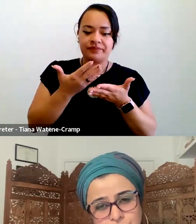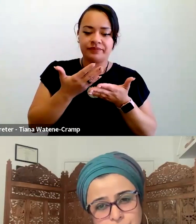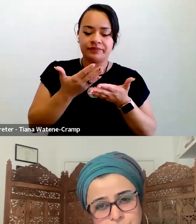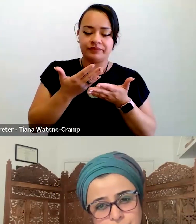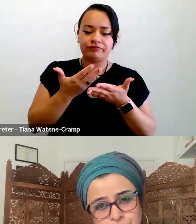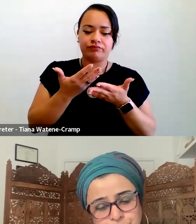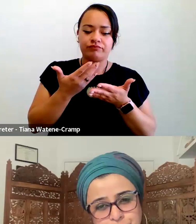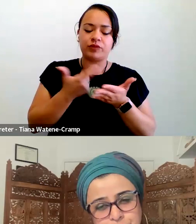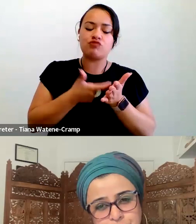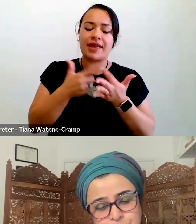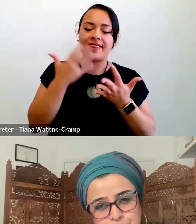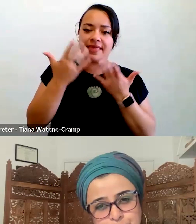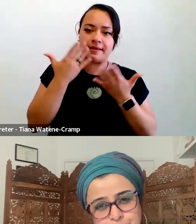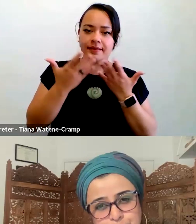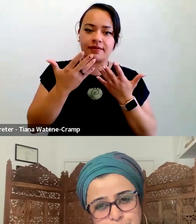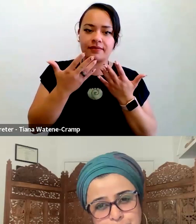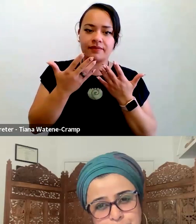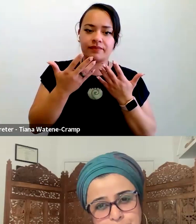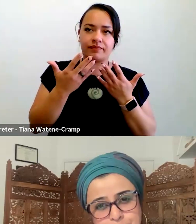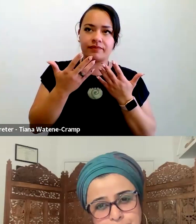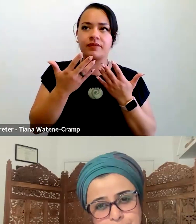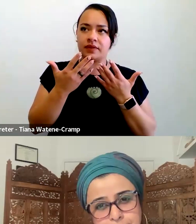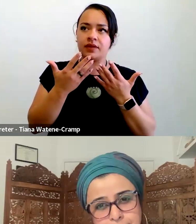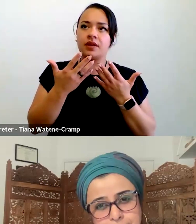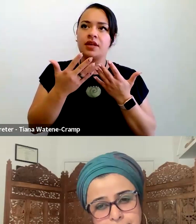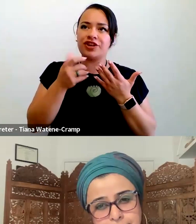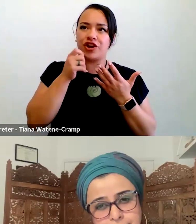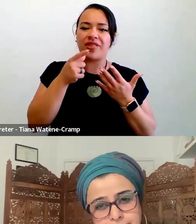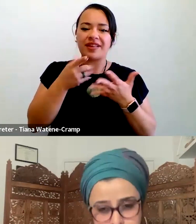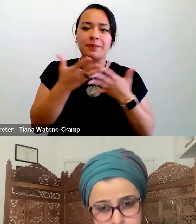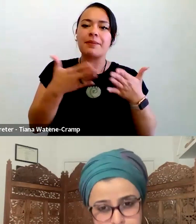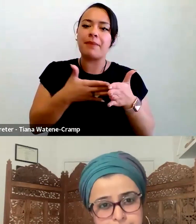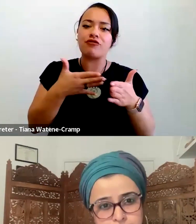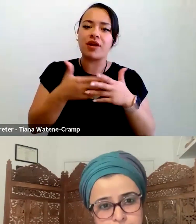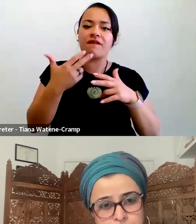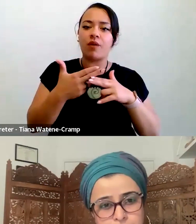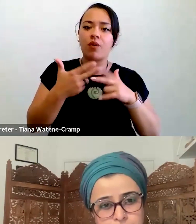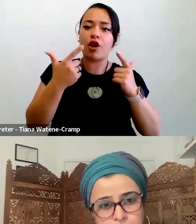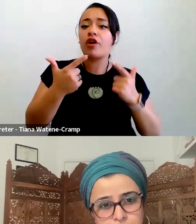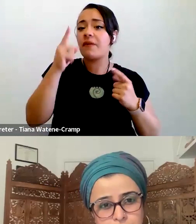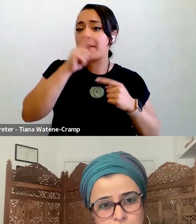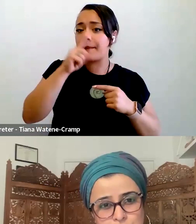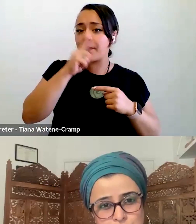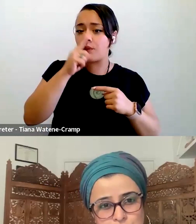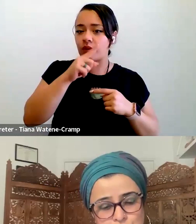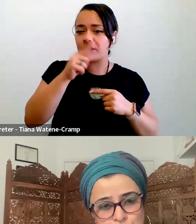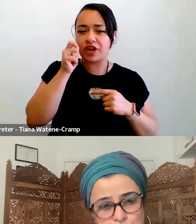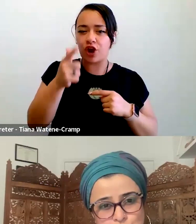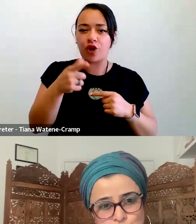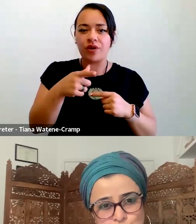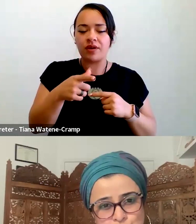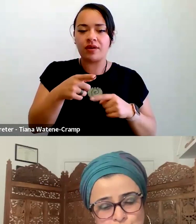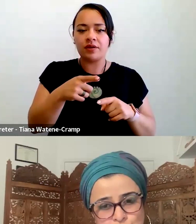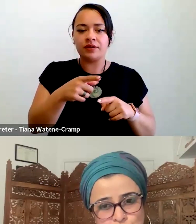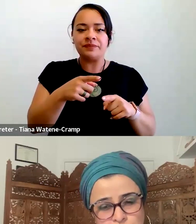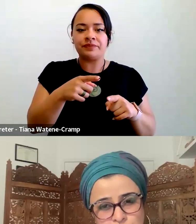in terms of, you know, when people, when that it is a barrier to a lot of people who, as Lily said, are not, you